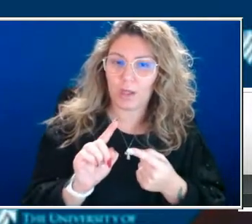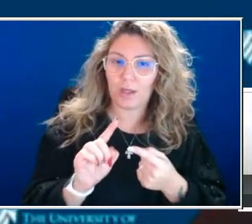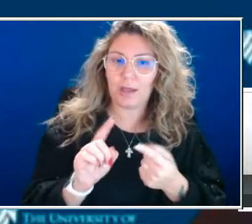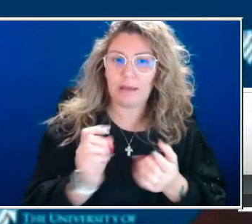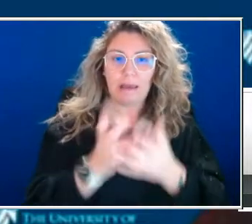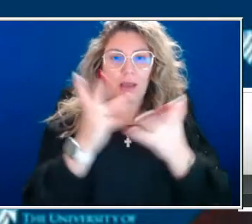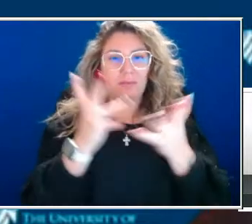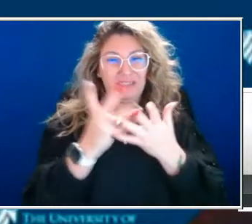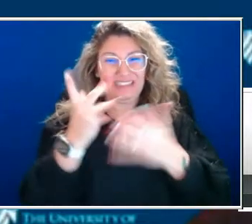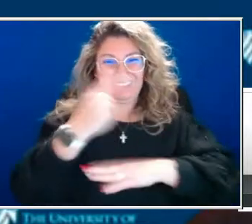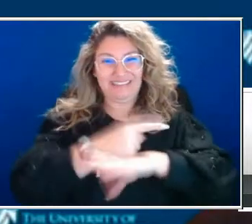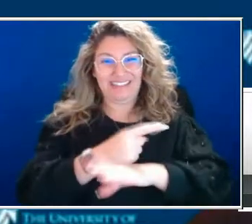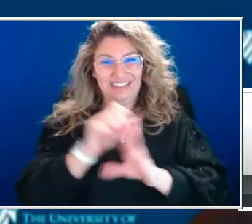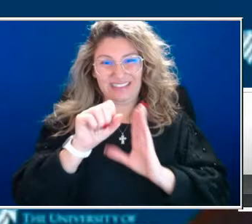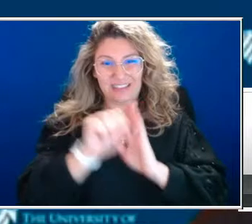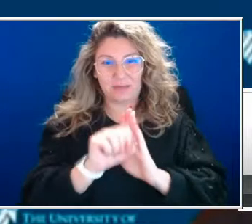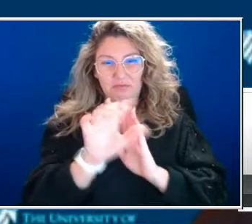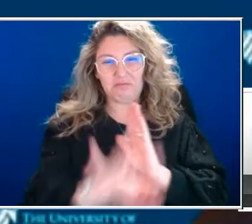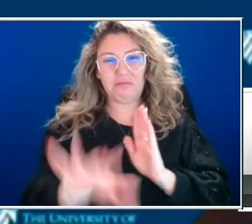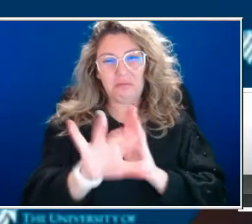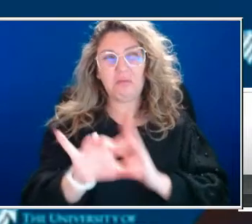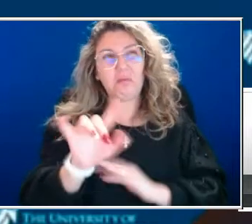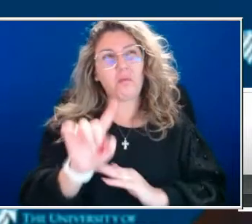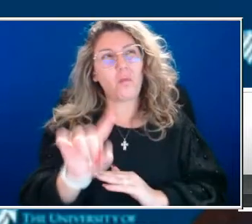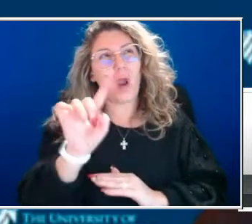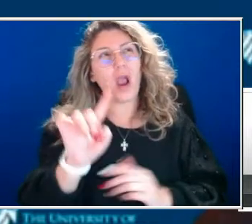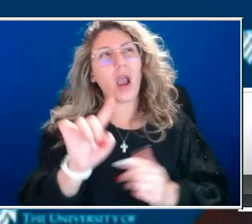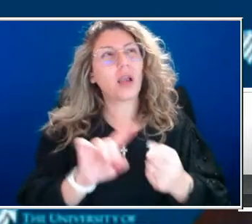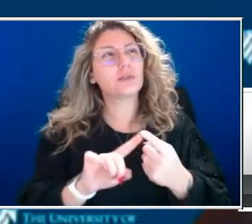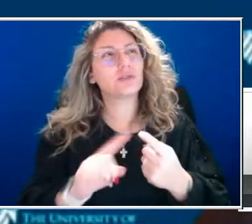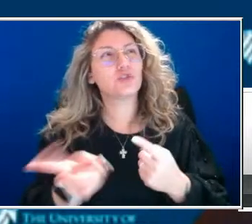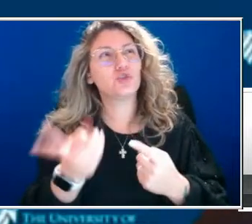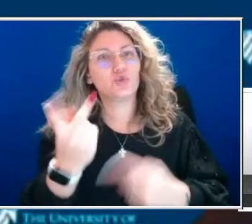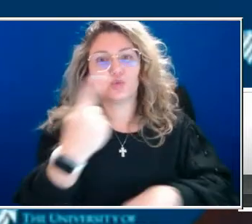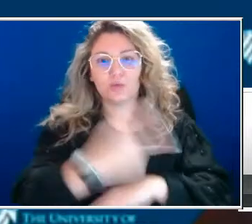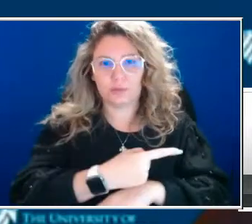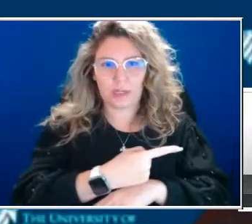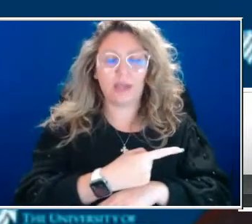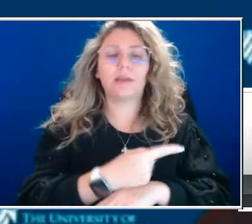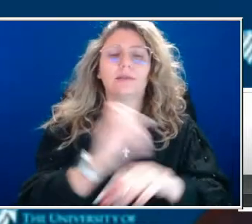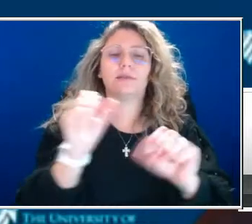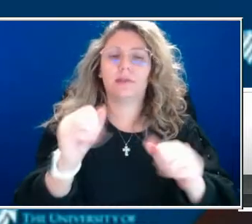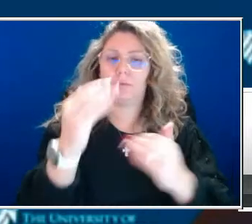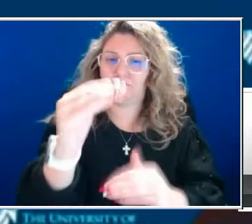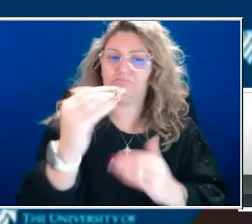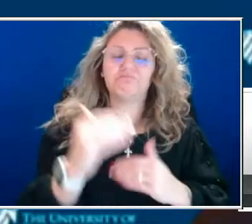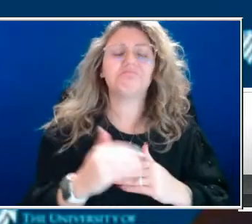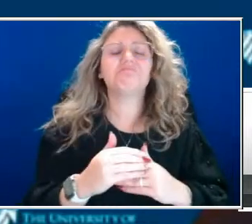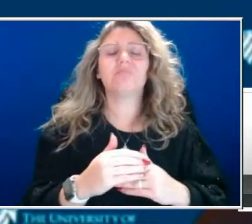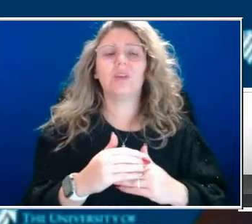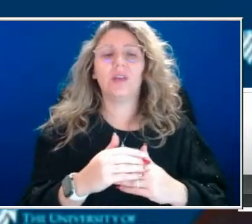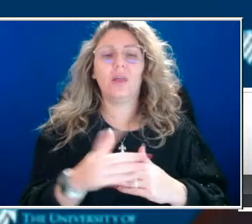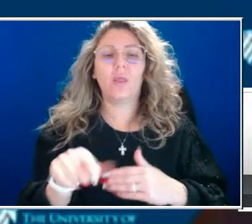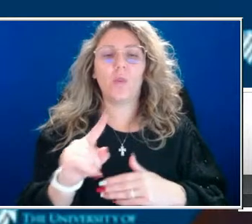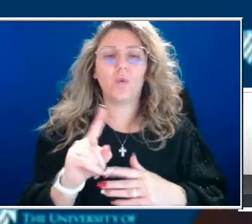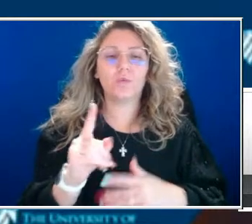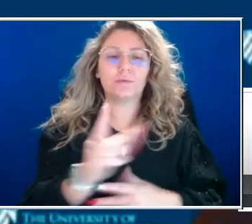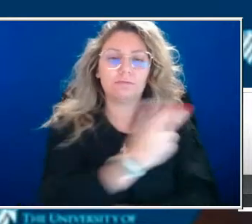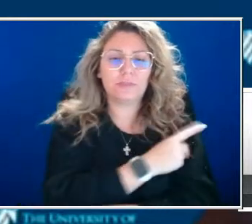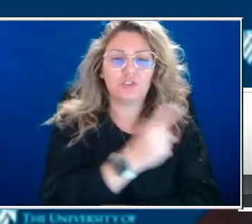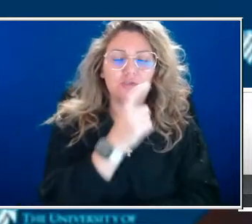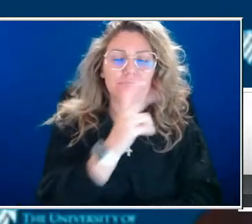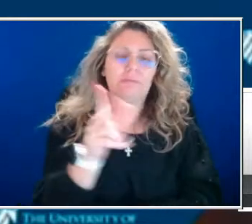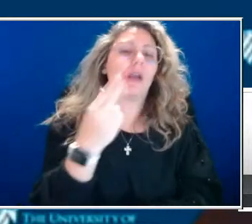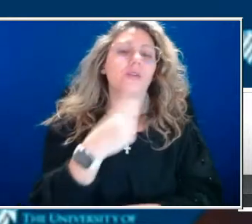symptoms by about 1 to 2 days, especially in those patients who are not at higher risk. But we really need to focus